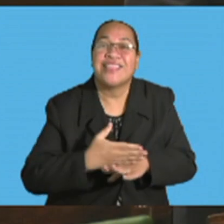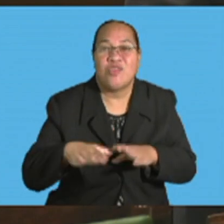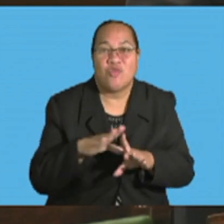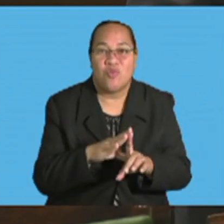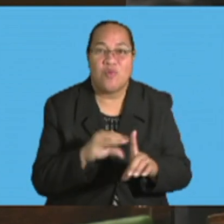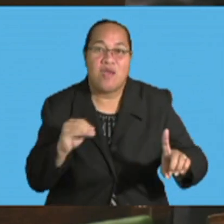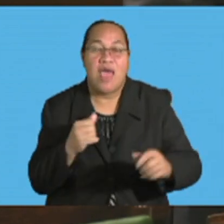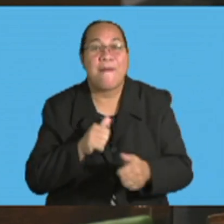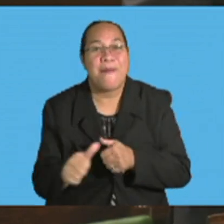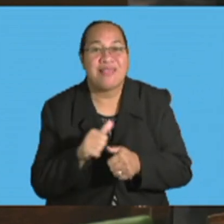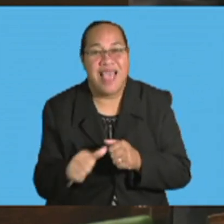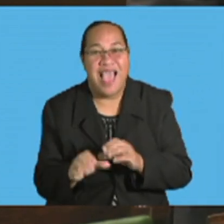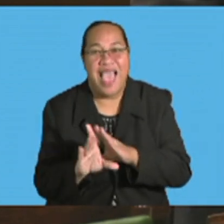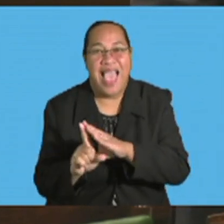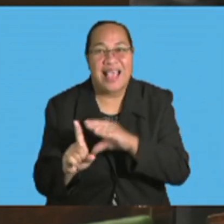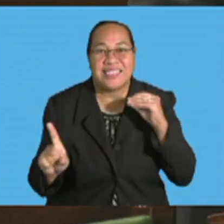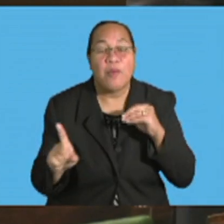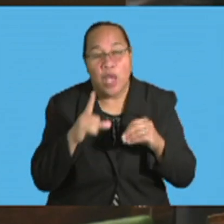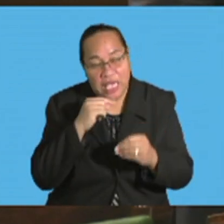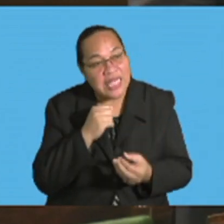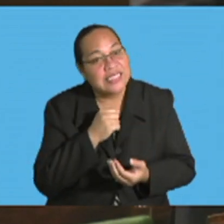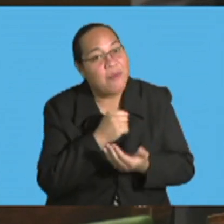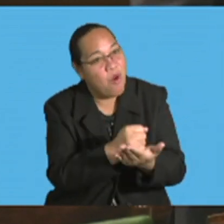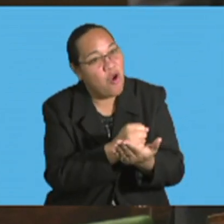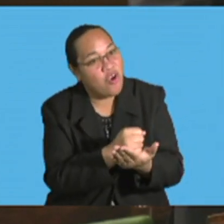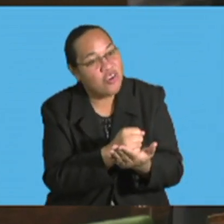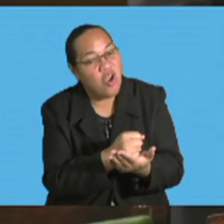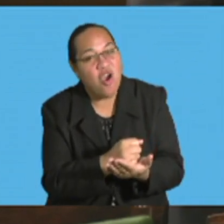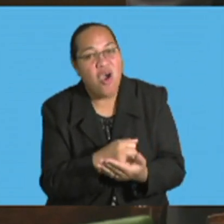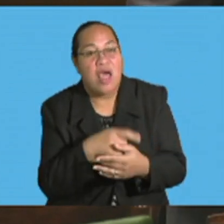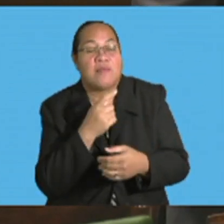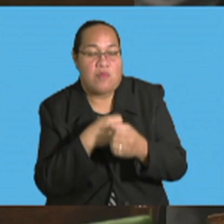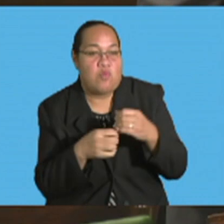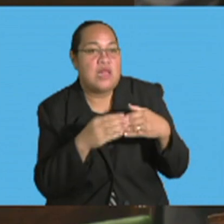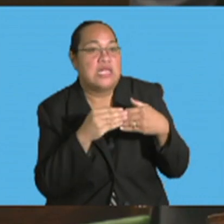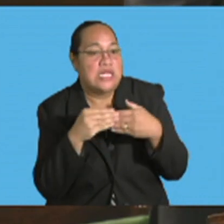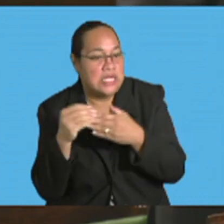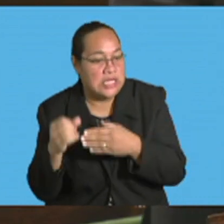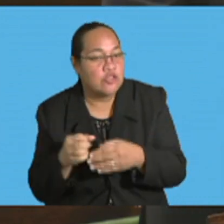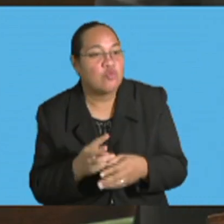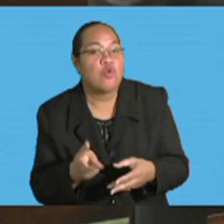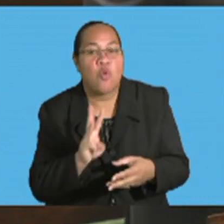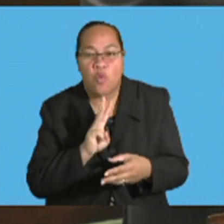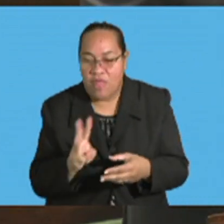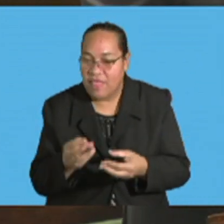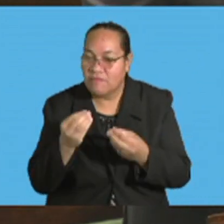example. We can support this motion and we can be leaders worthy of these people, worthy of the people we're meant to